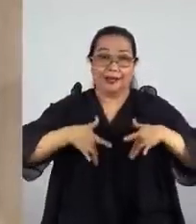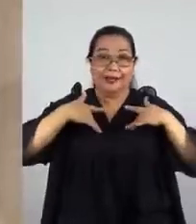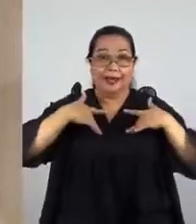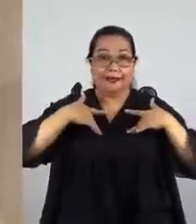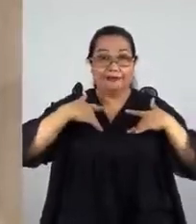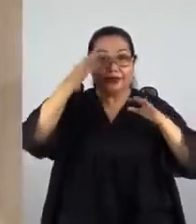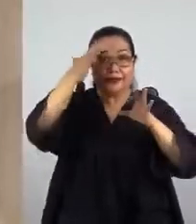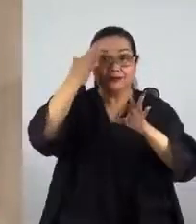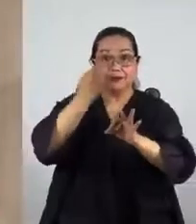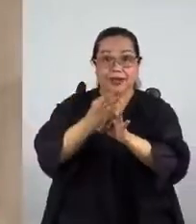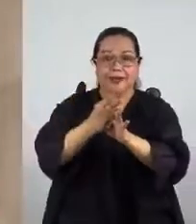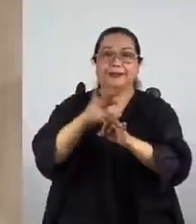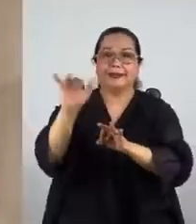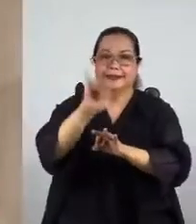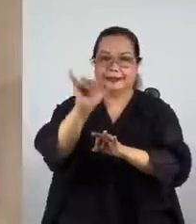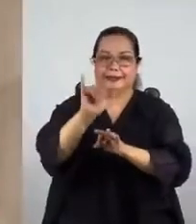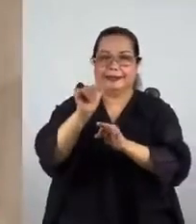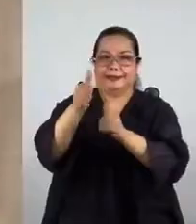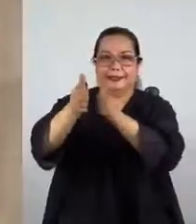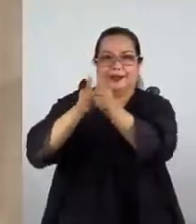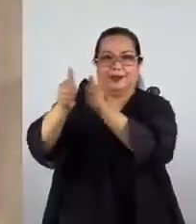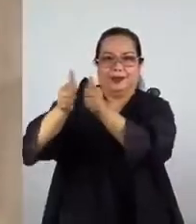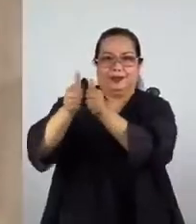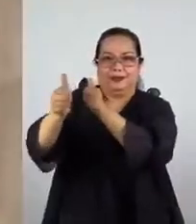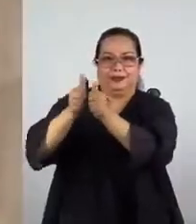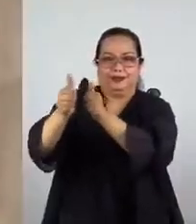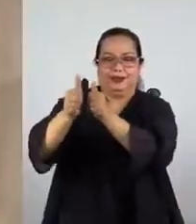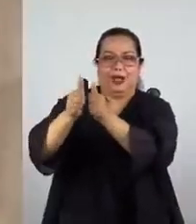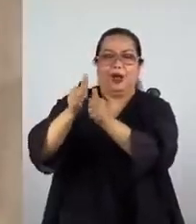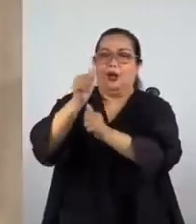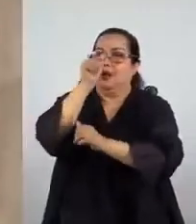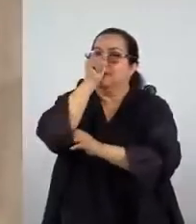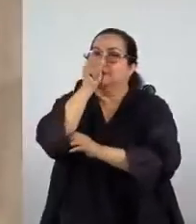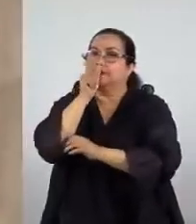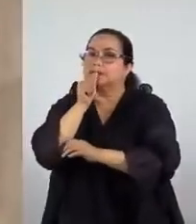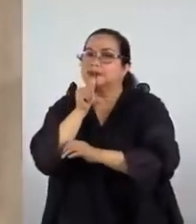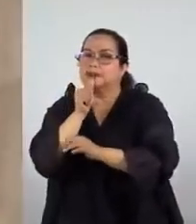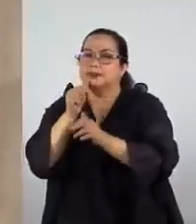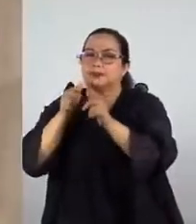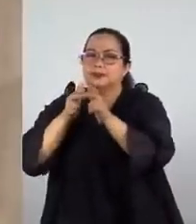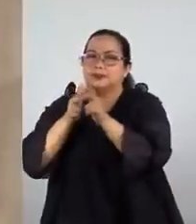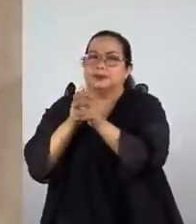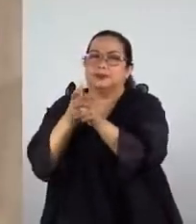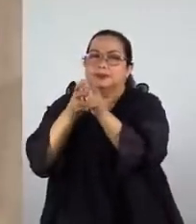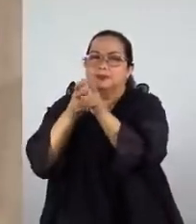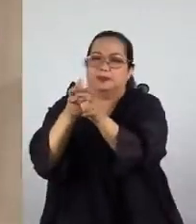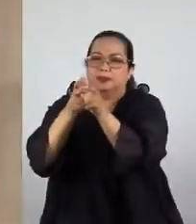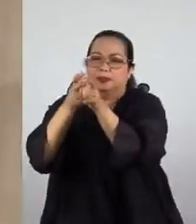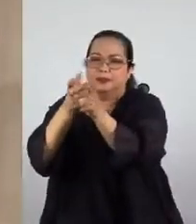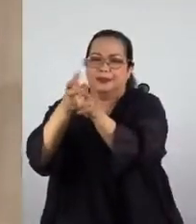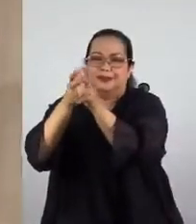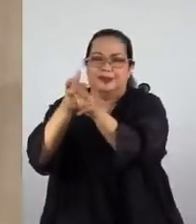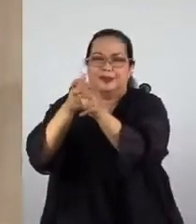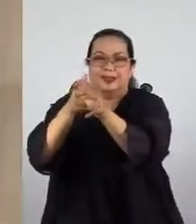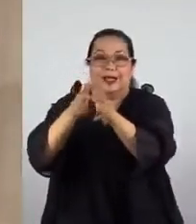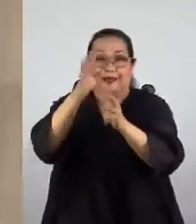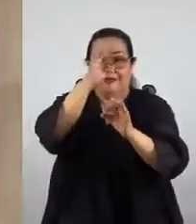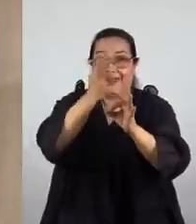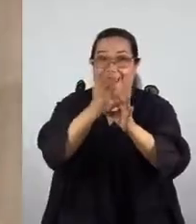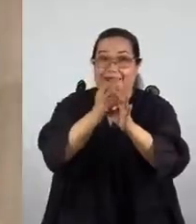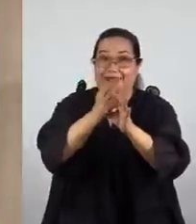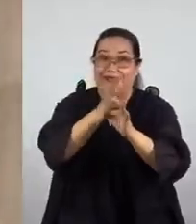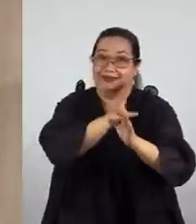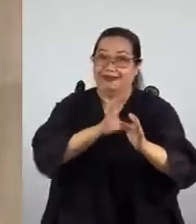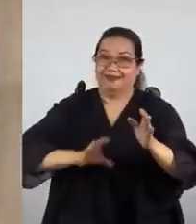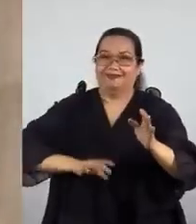like running a marathon race. Faith in Christ requires endurance.